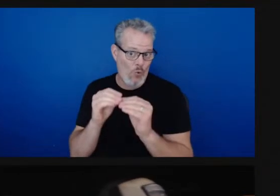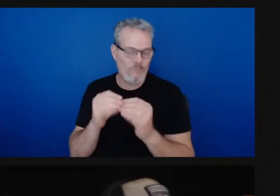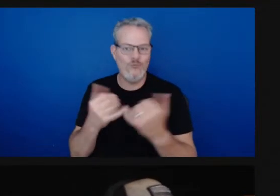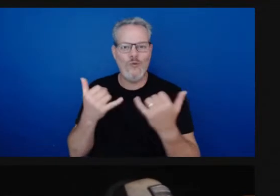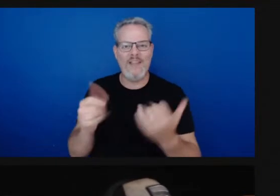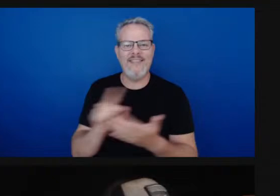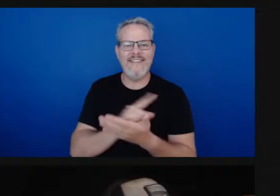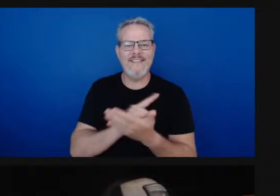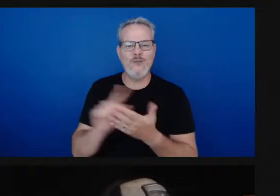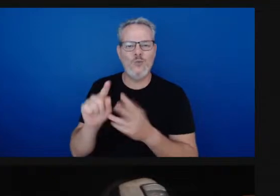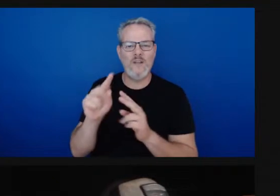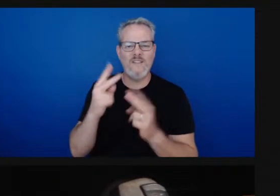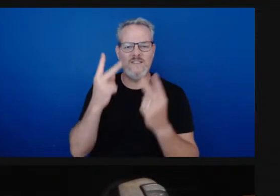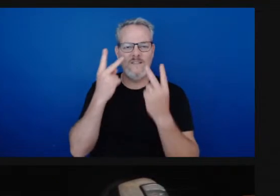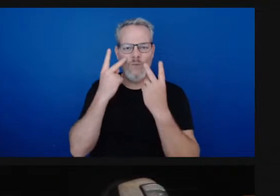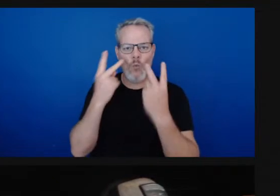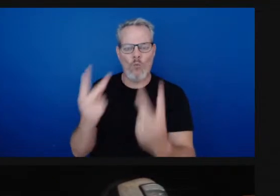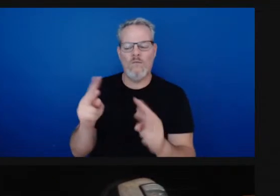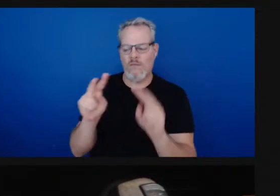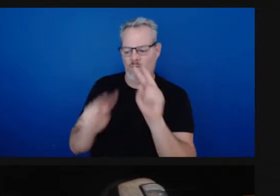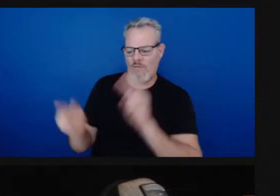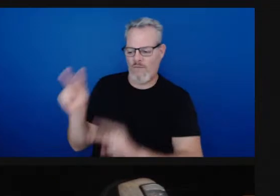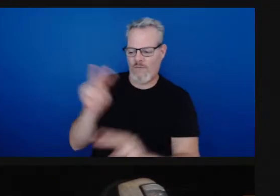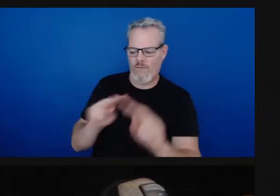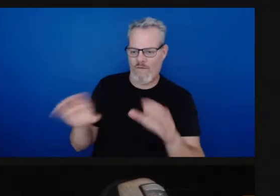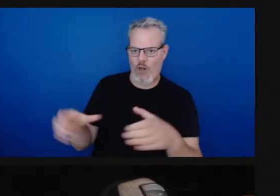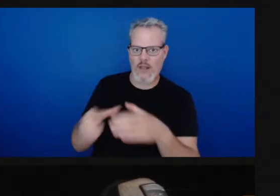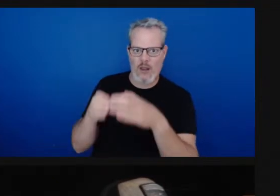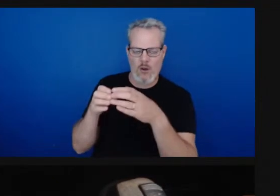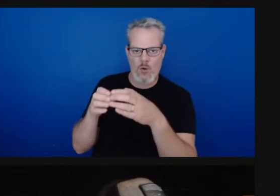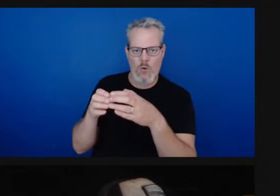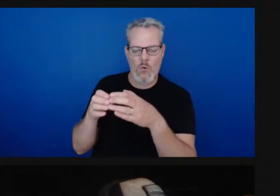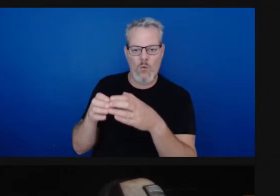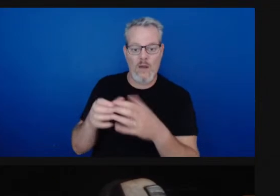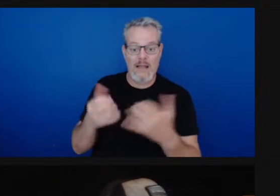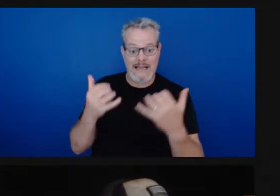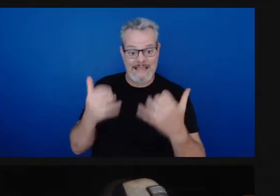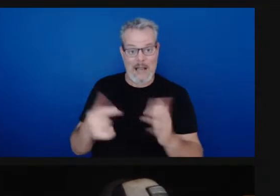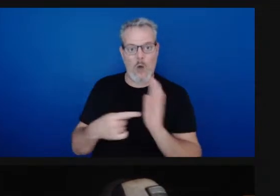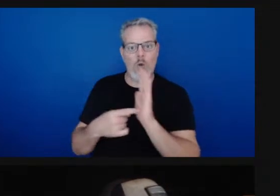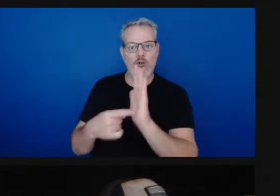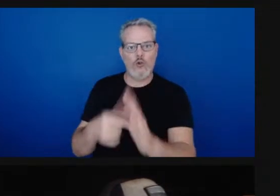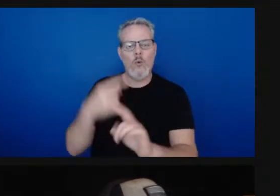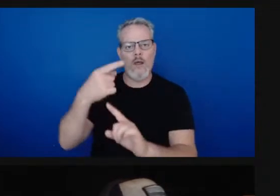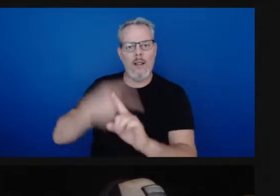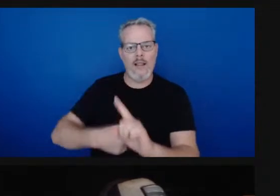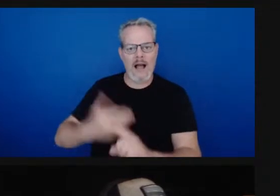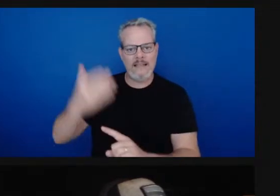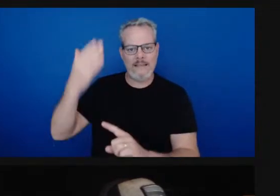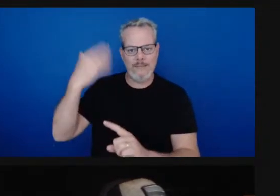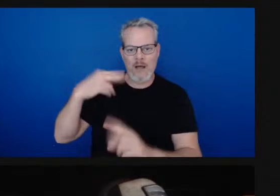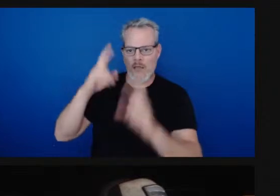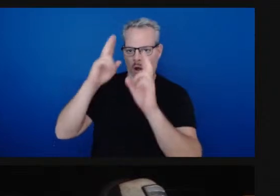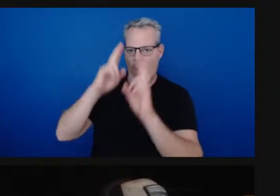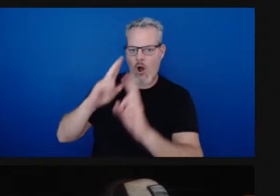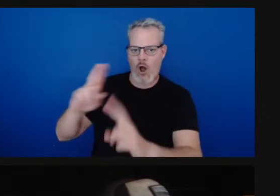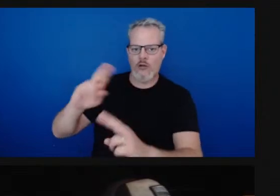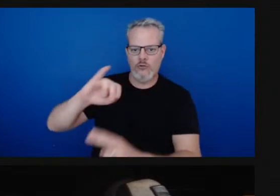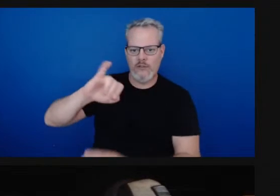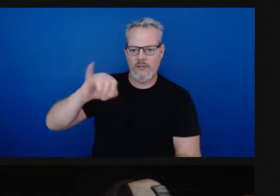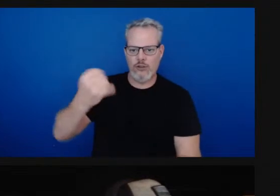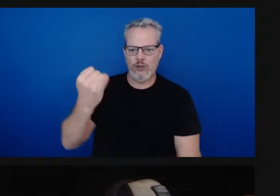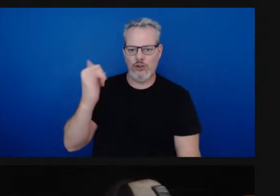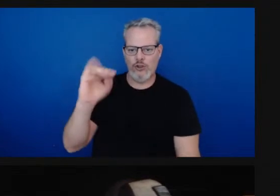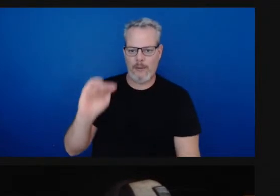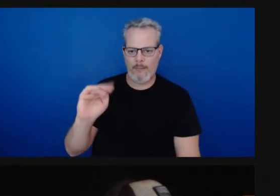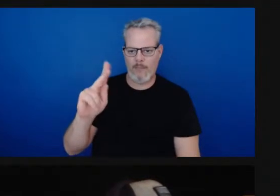Watch. And at this point, I'll turn to the Volcano Watch from last month, honoring Jim Kauahikaua. But maybe before